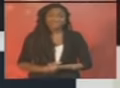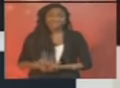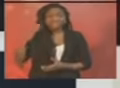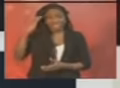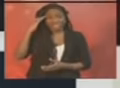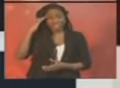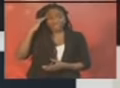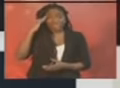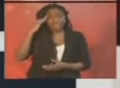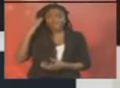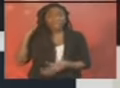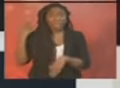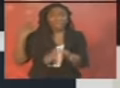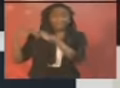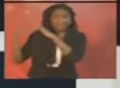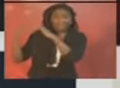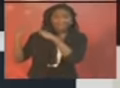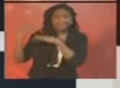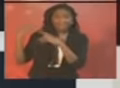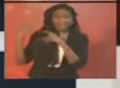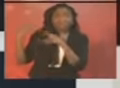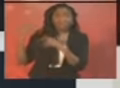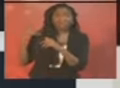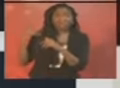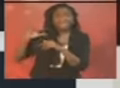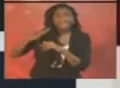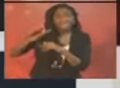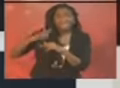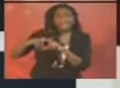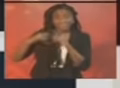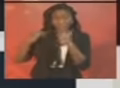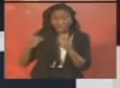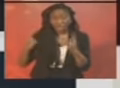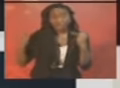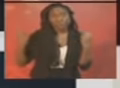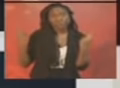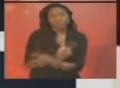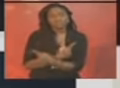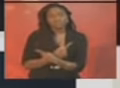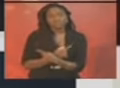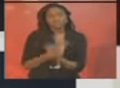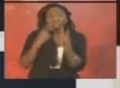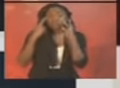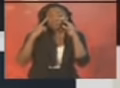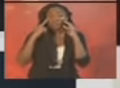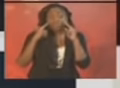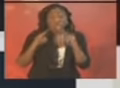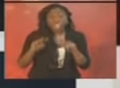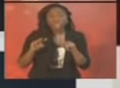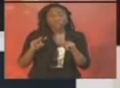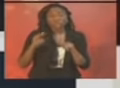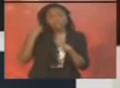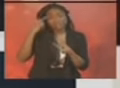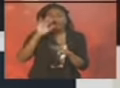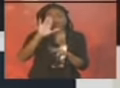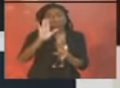time before, it's now much more acute because they're becoming tired. So watch out for your children. Next